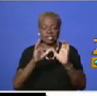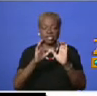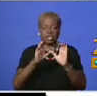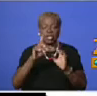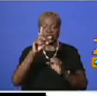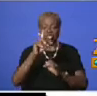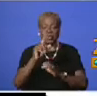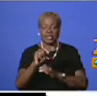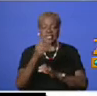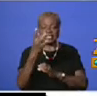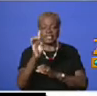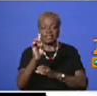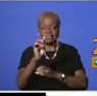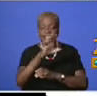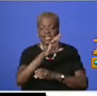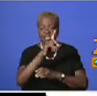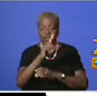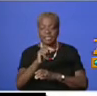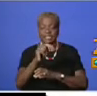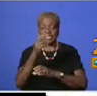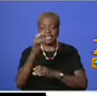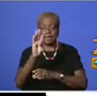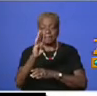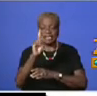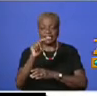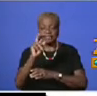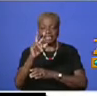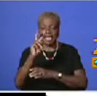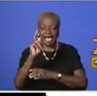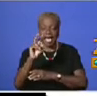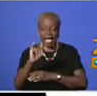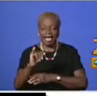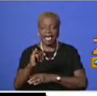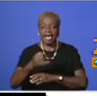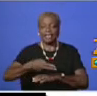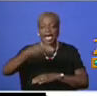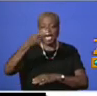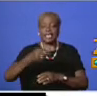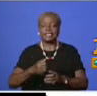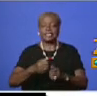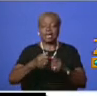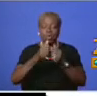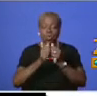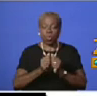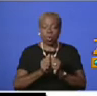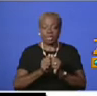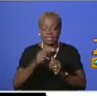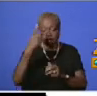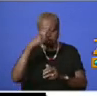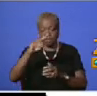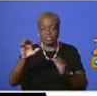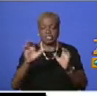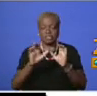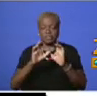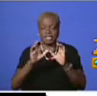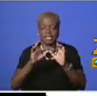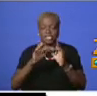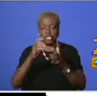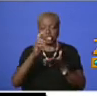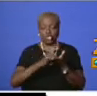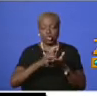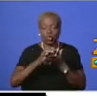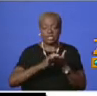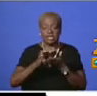2018, BTVI received the top award for the highest Computing Technology Industry Association certification scores